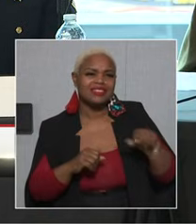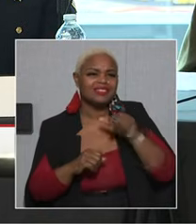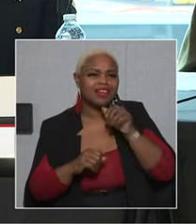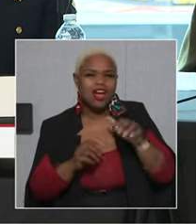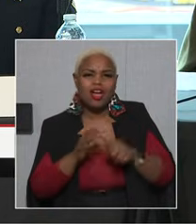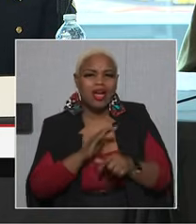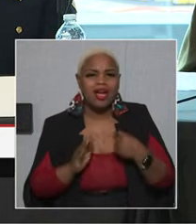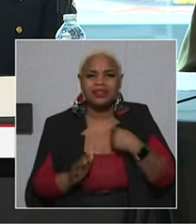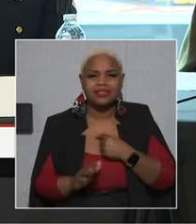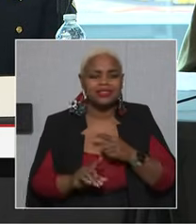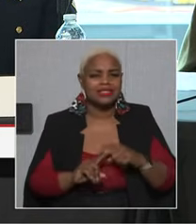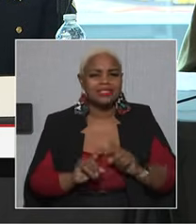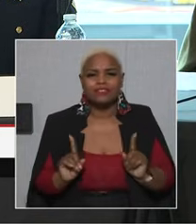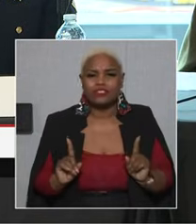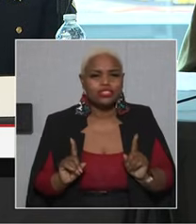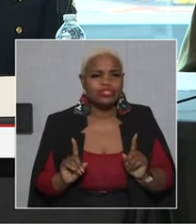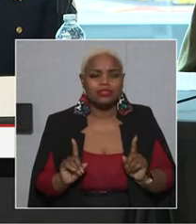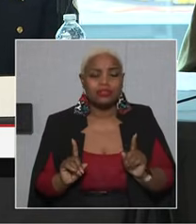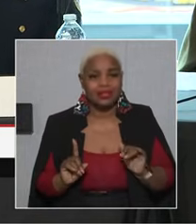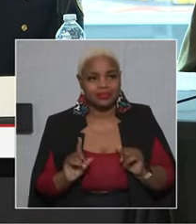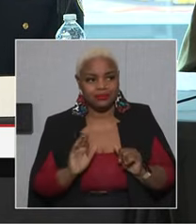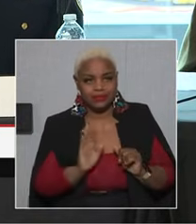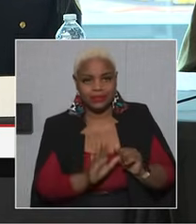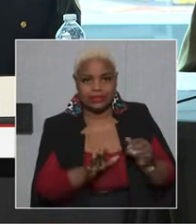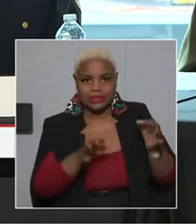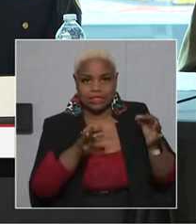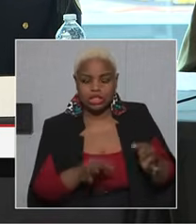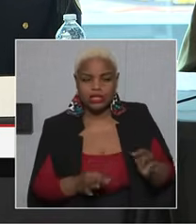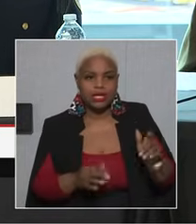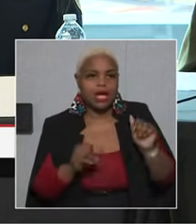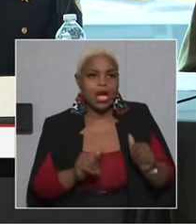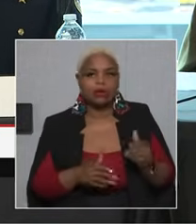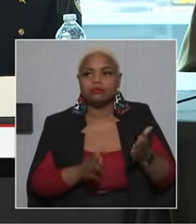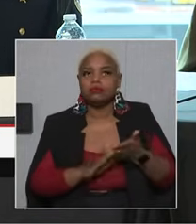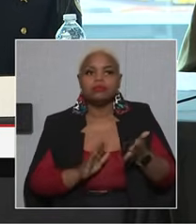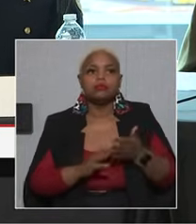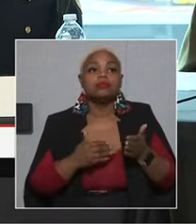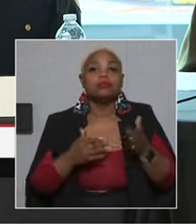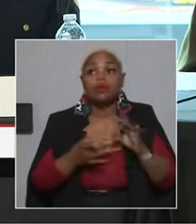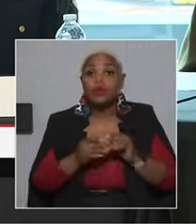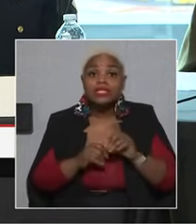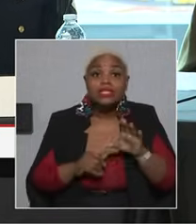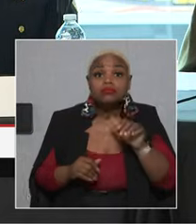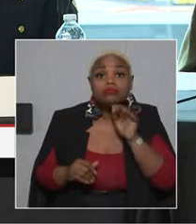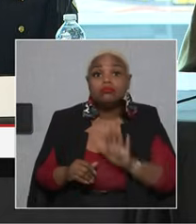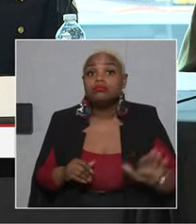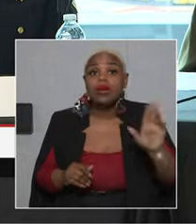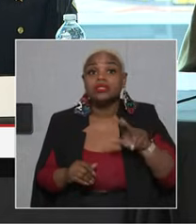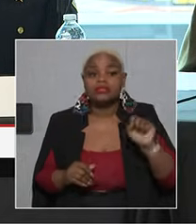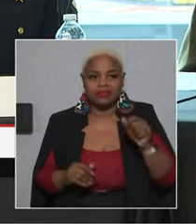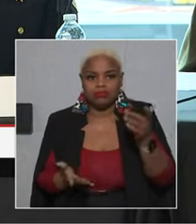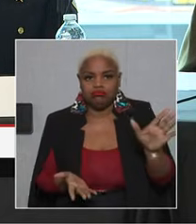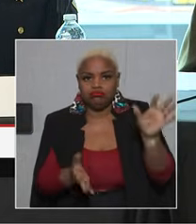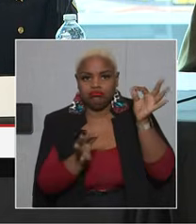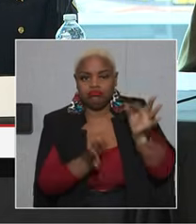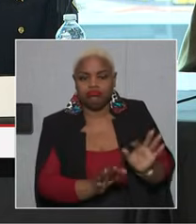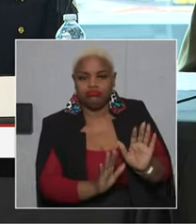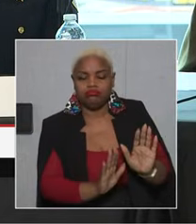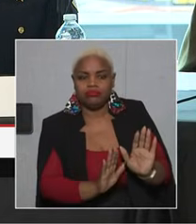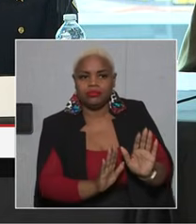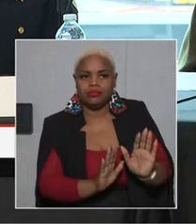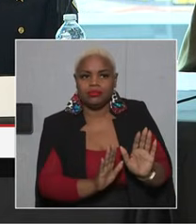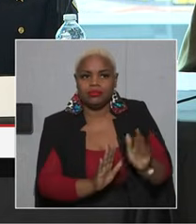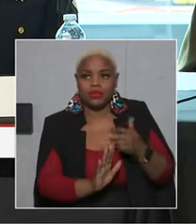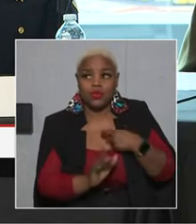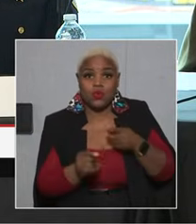can operate in any jurisdiction in the United States of America. So their oversight body is the